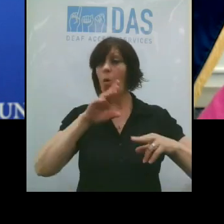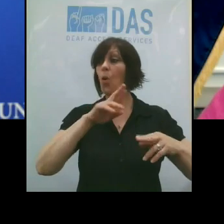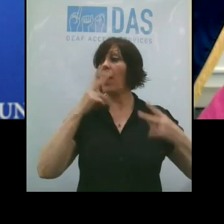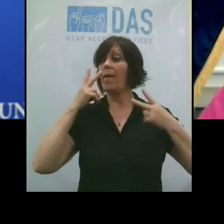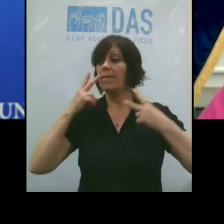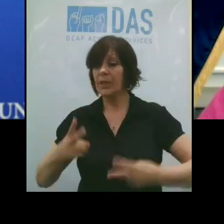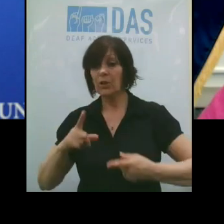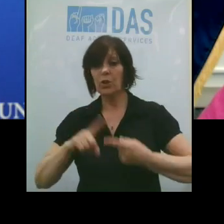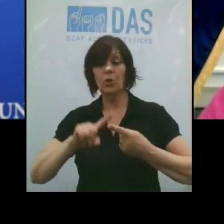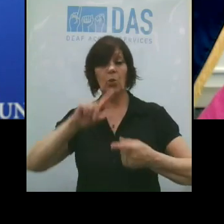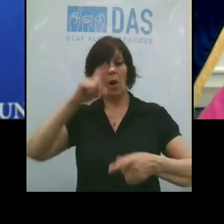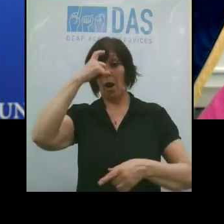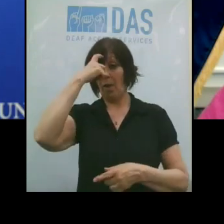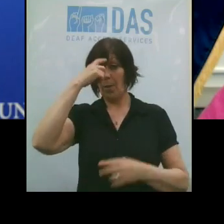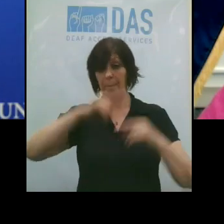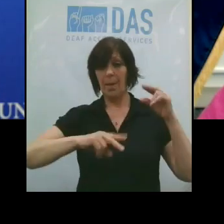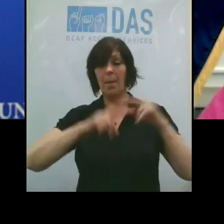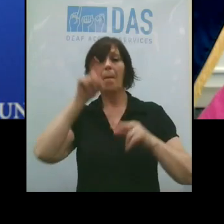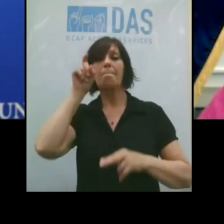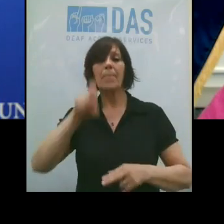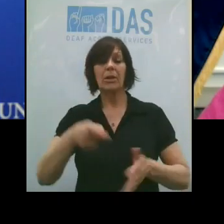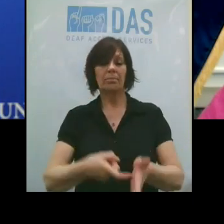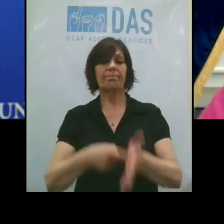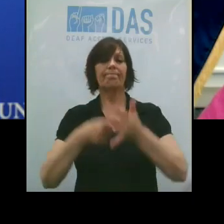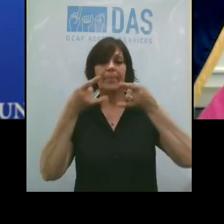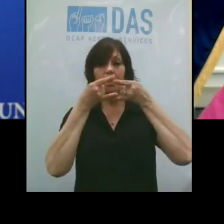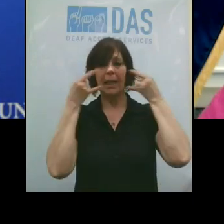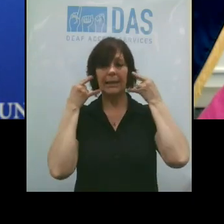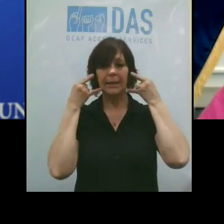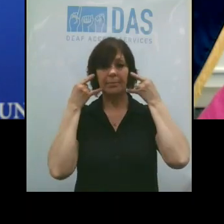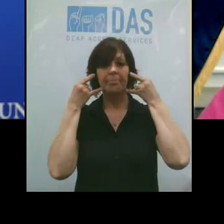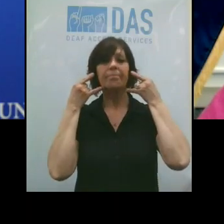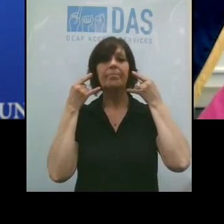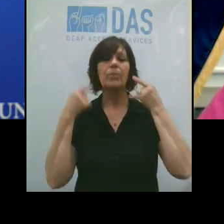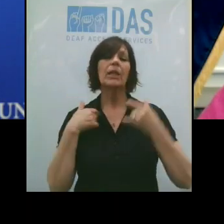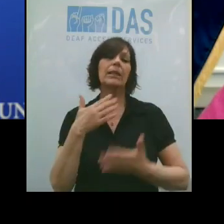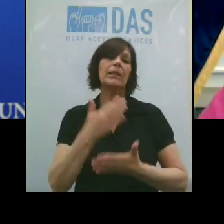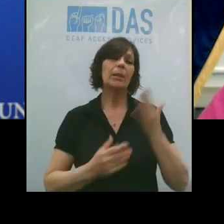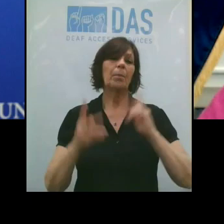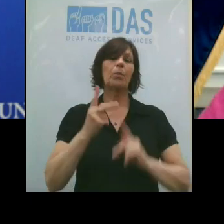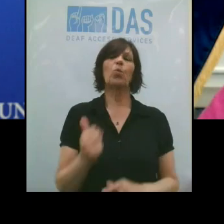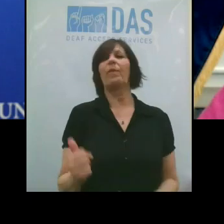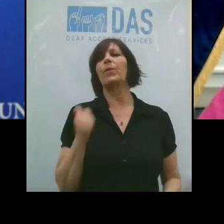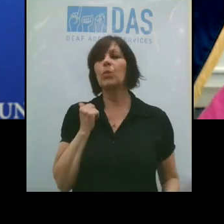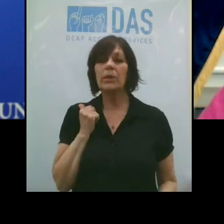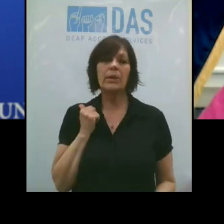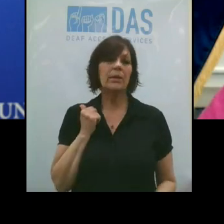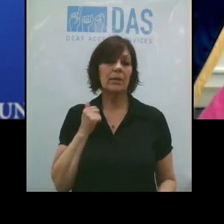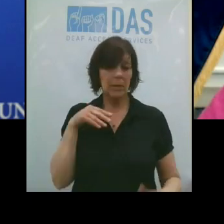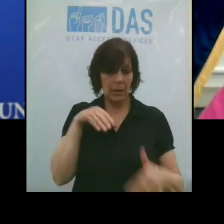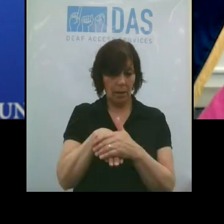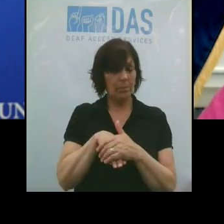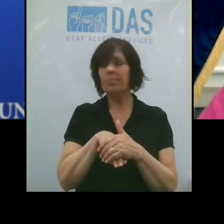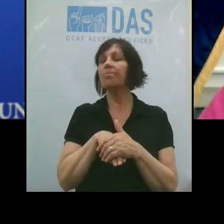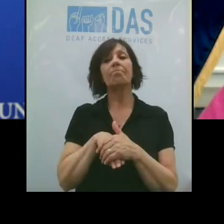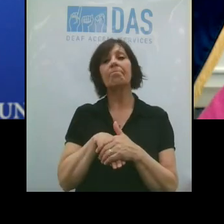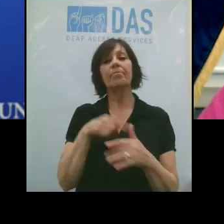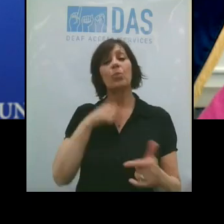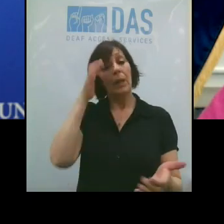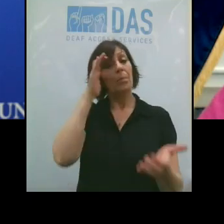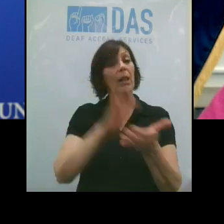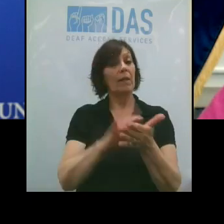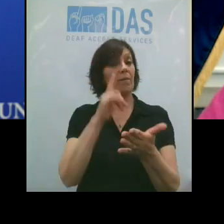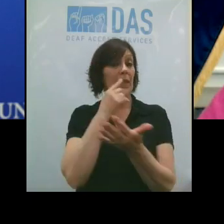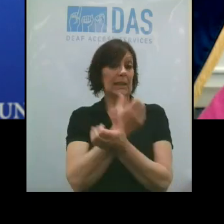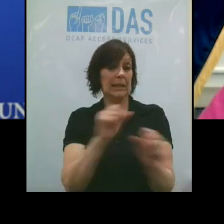visitor to county government must have a mask on. We've had some indication of individuals refusing to wear masks when they come in, and we believe for the safety